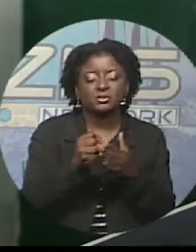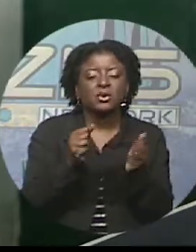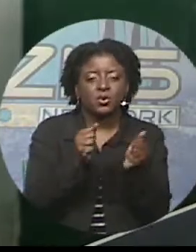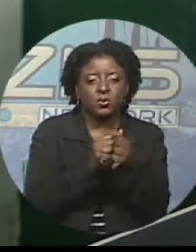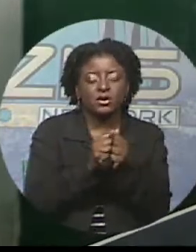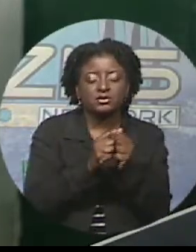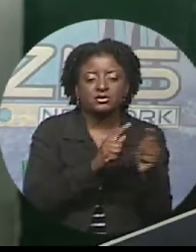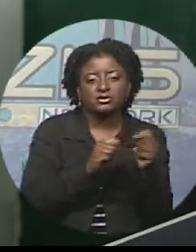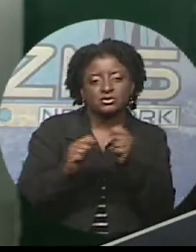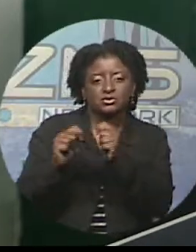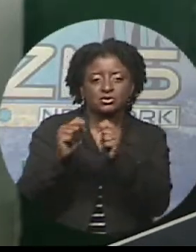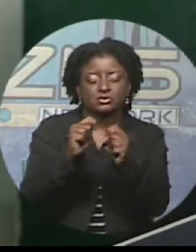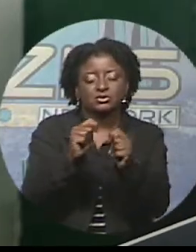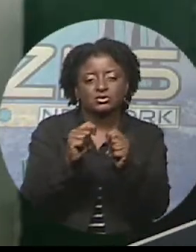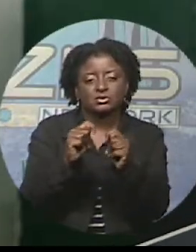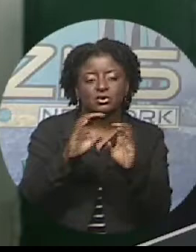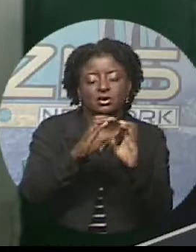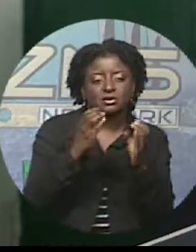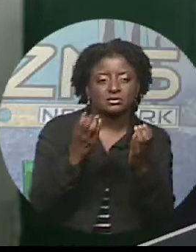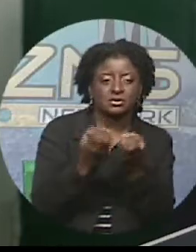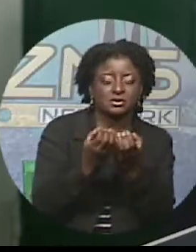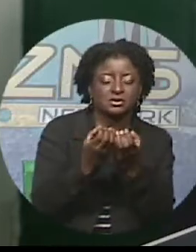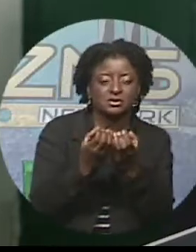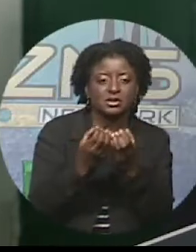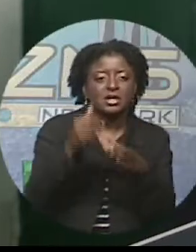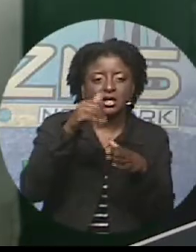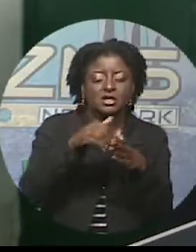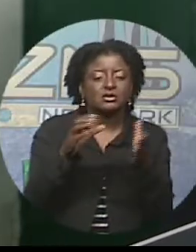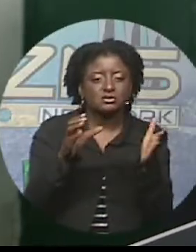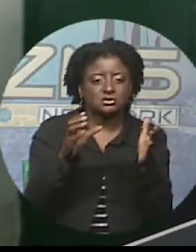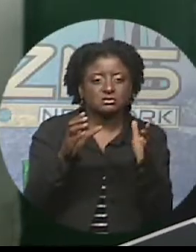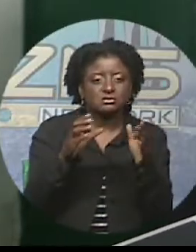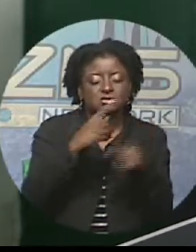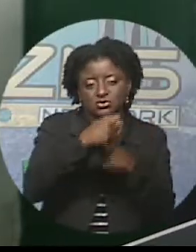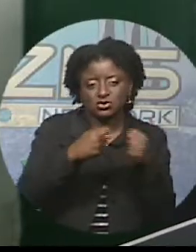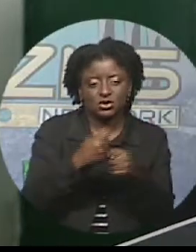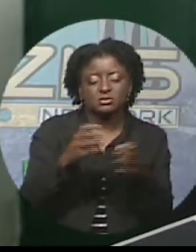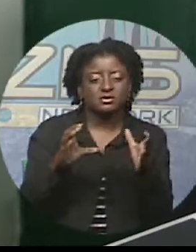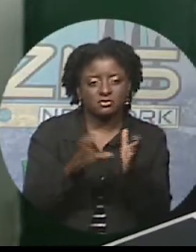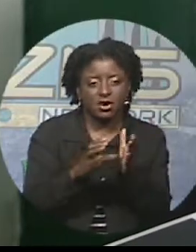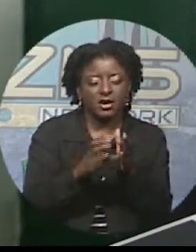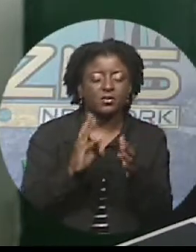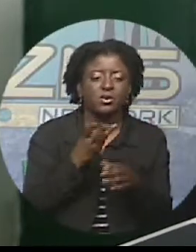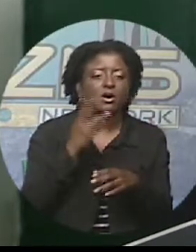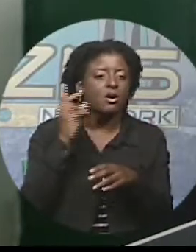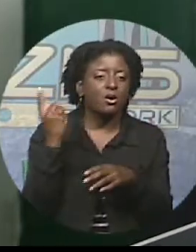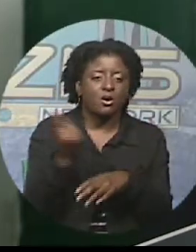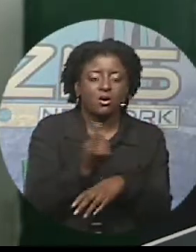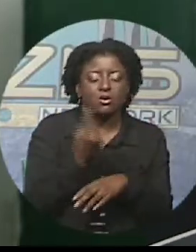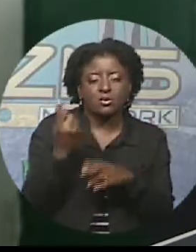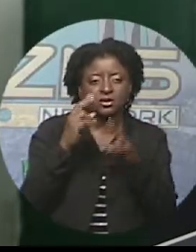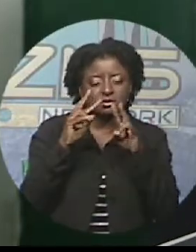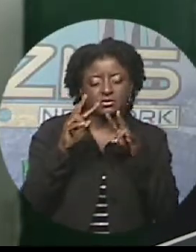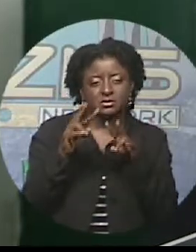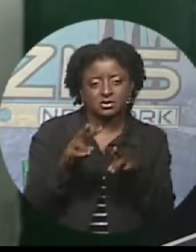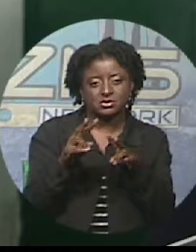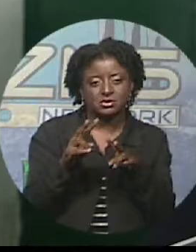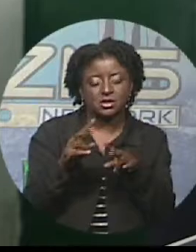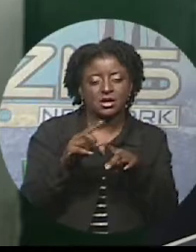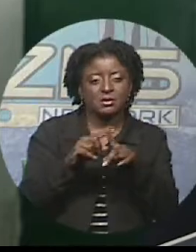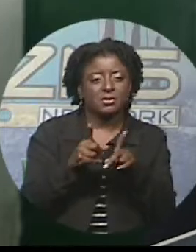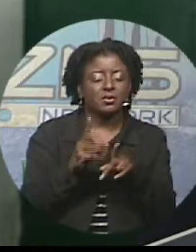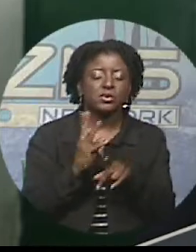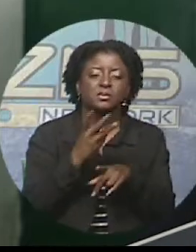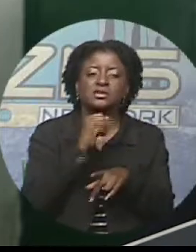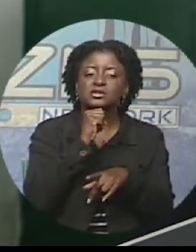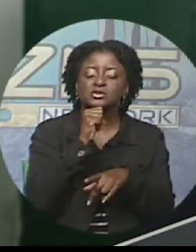numbers are improving. So in terms of crime, we're mindful and we're always monitoring, but what we must not seek to do